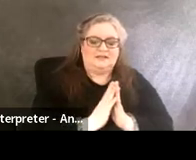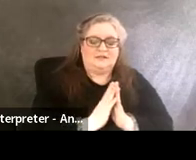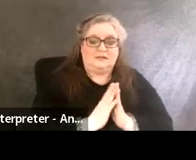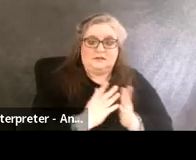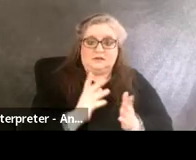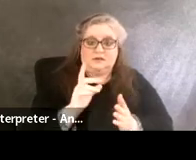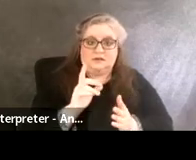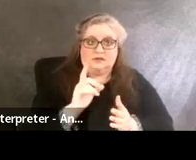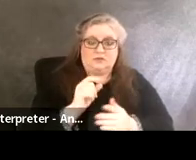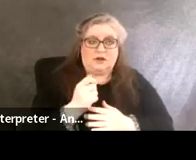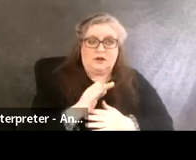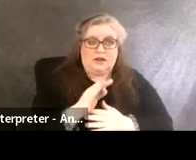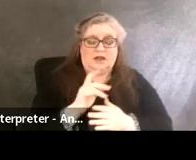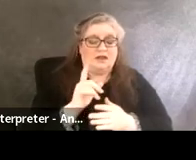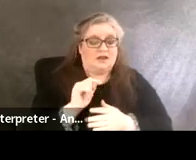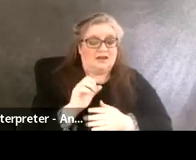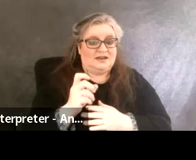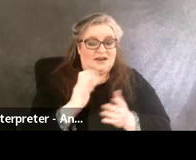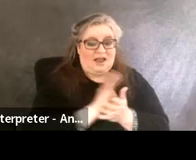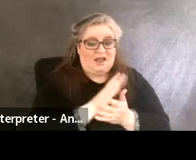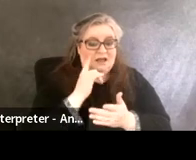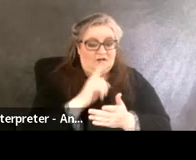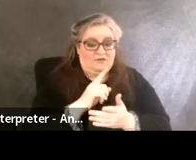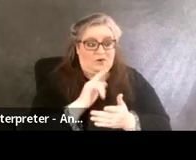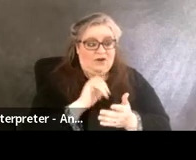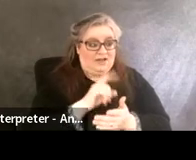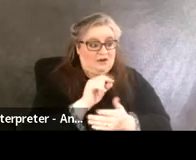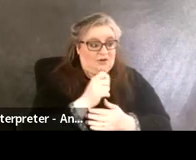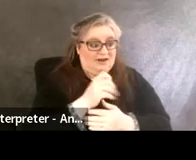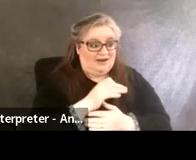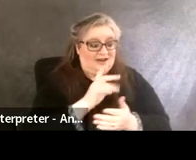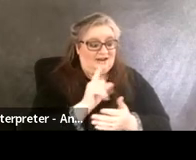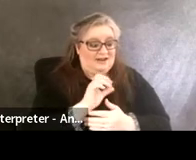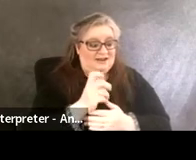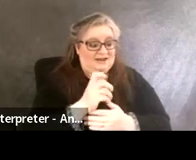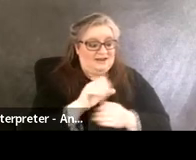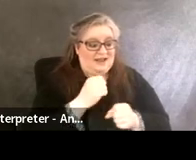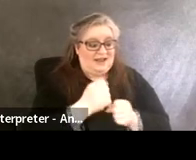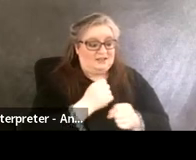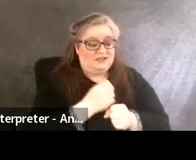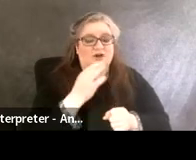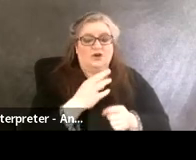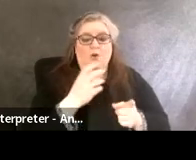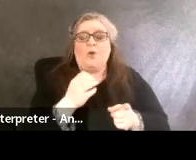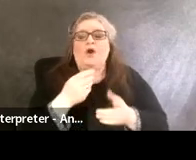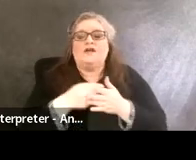the 2019 tax documents for the 2019 tax year or the organization's 2019 fiscal year?